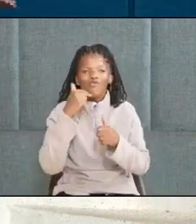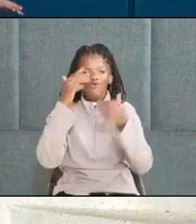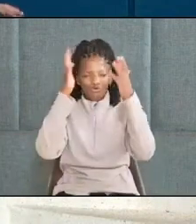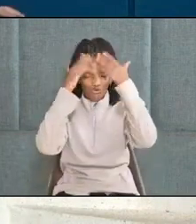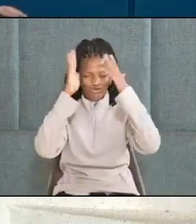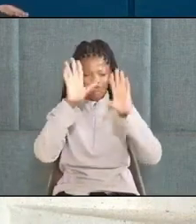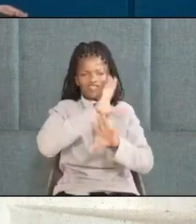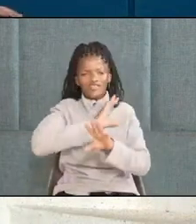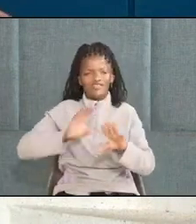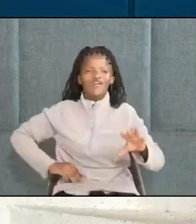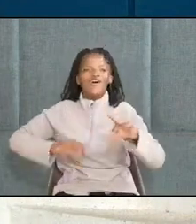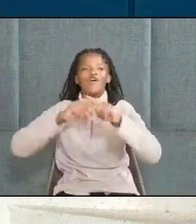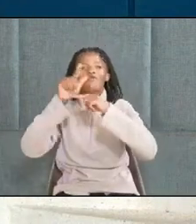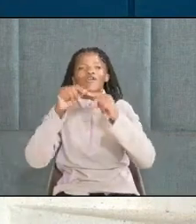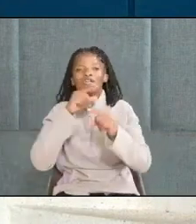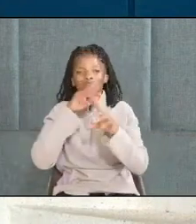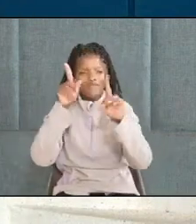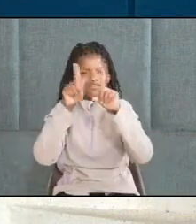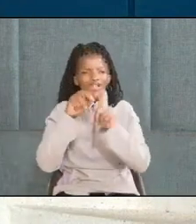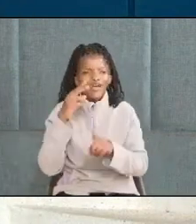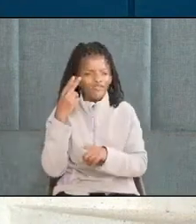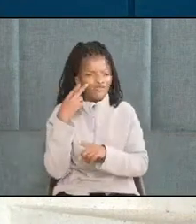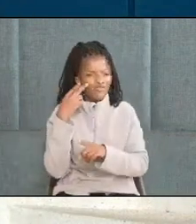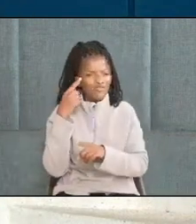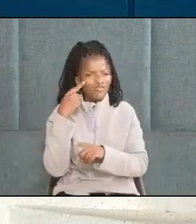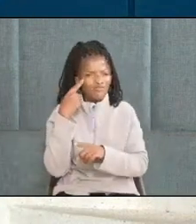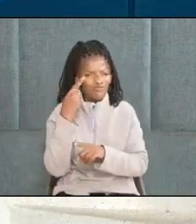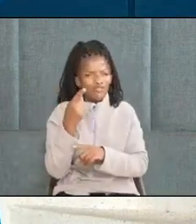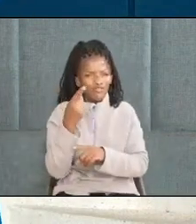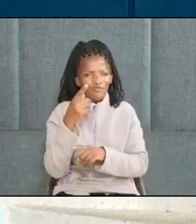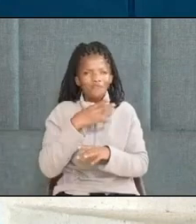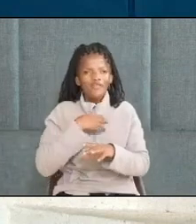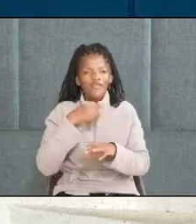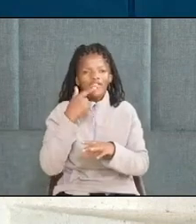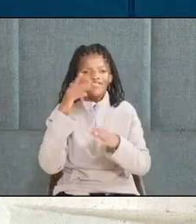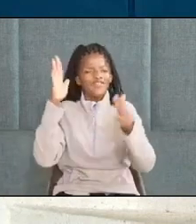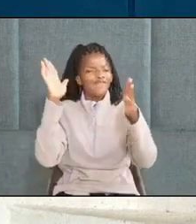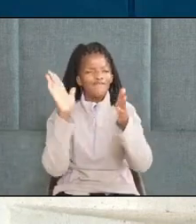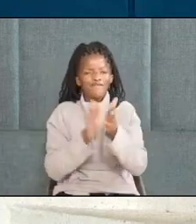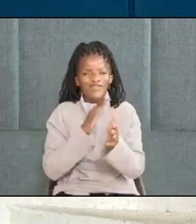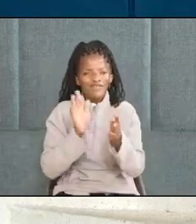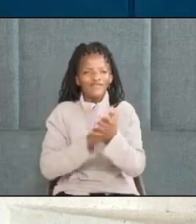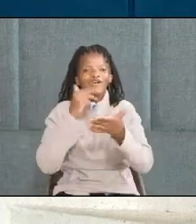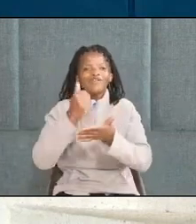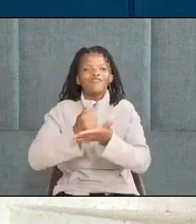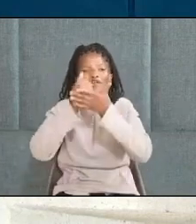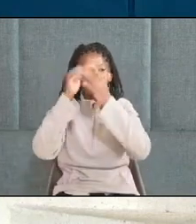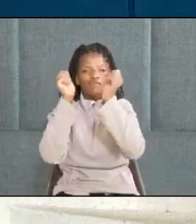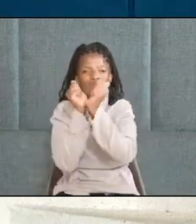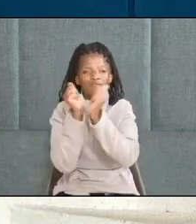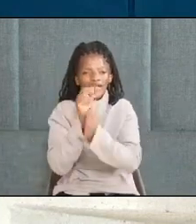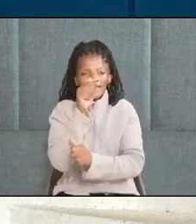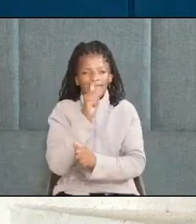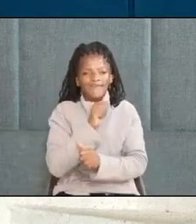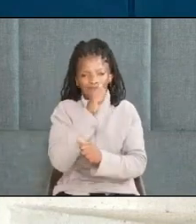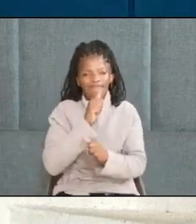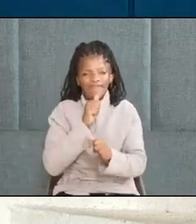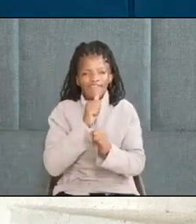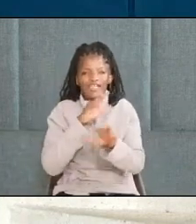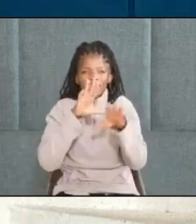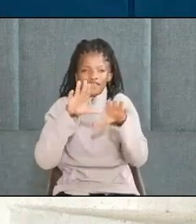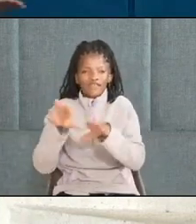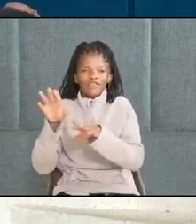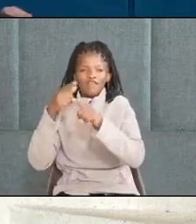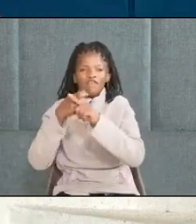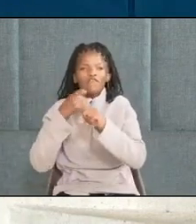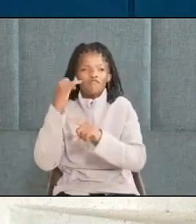When the brethren heard of this vision, they did faster to help Paul secretly escape from